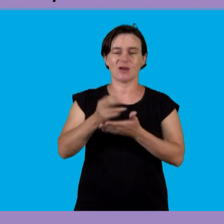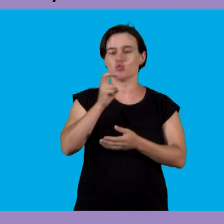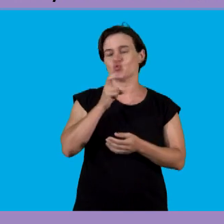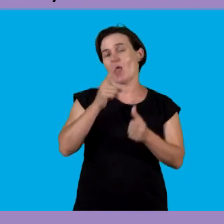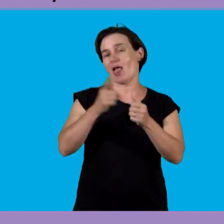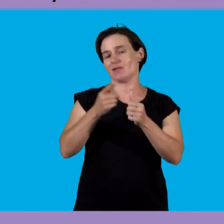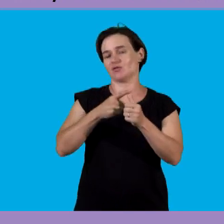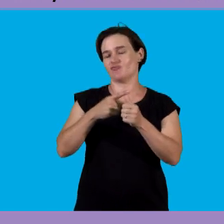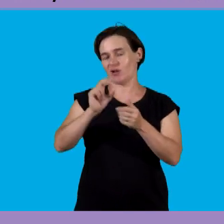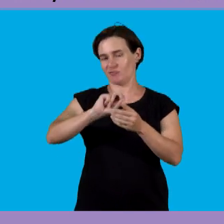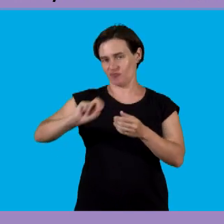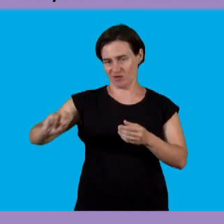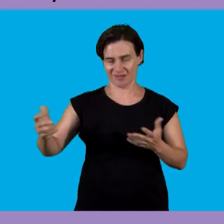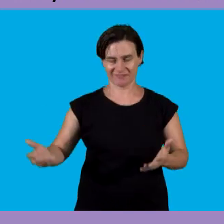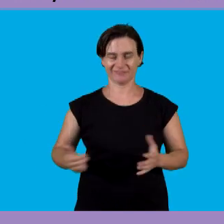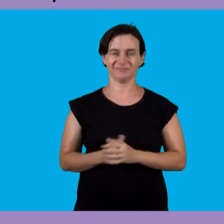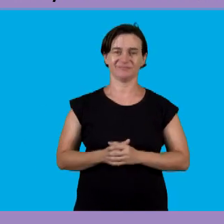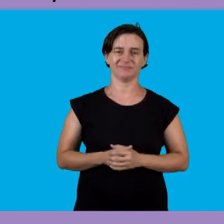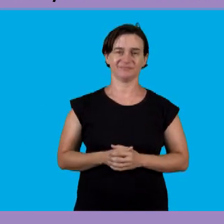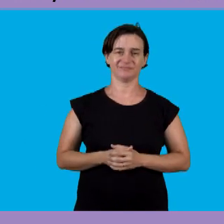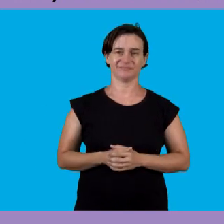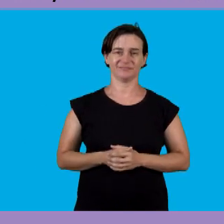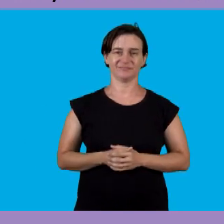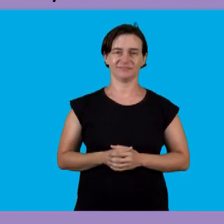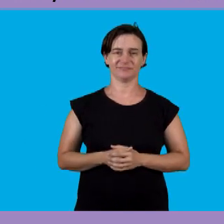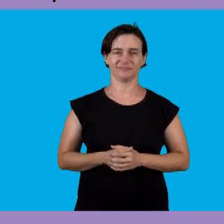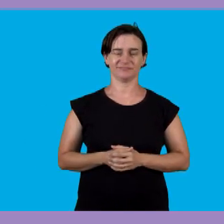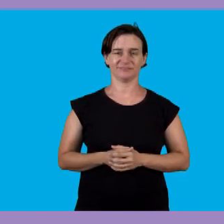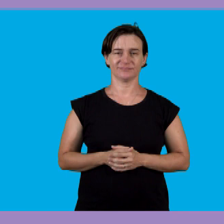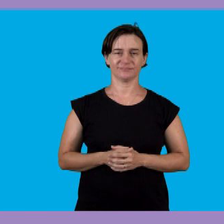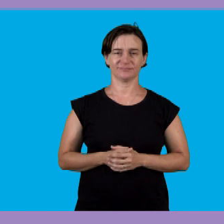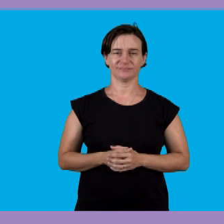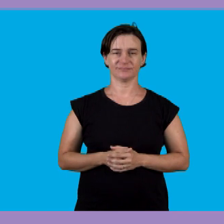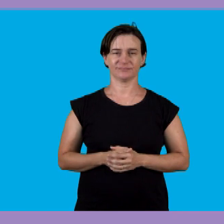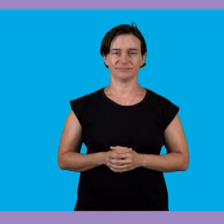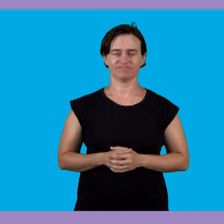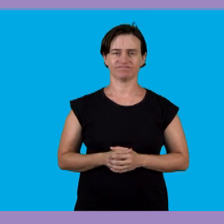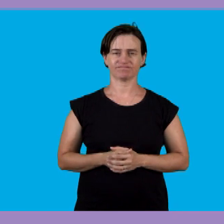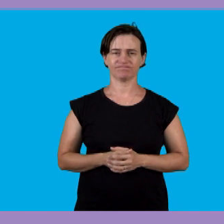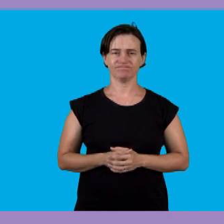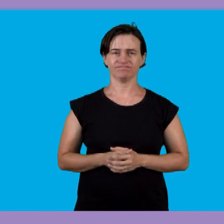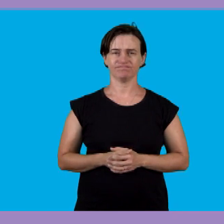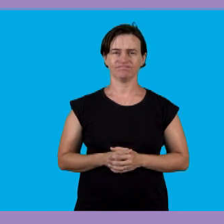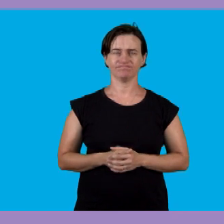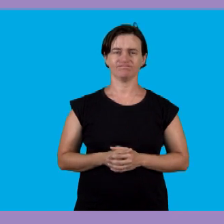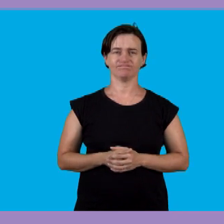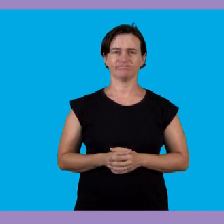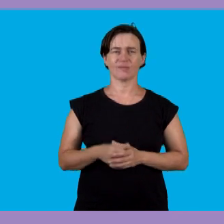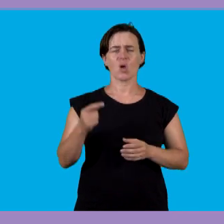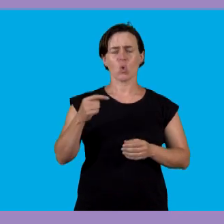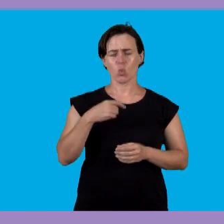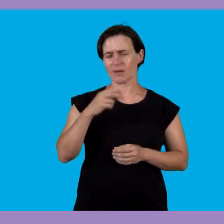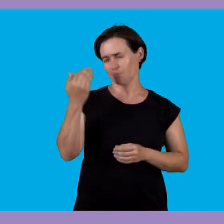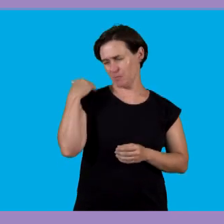now written algebraically as an expression. Now, remember when we were working